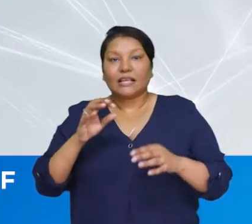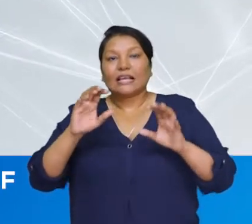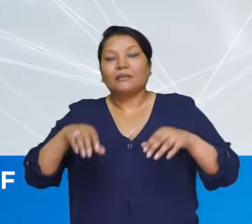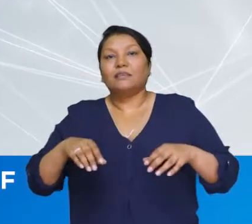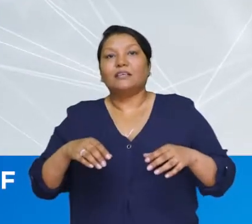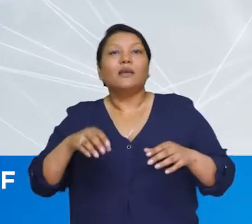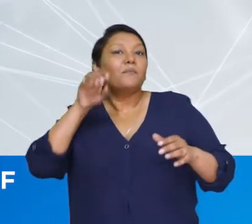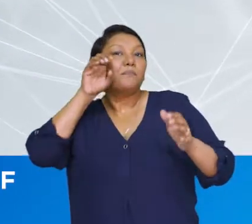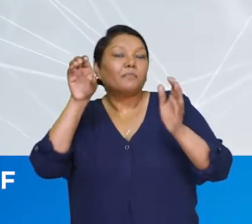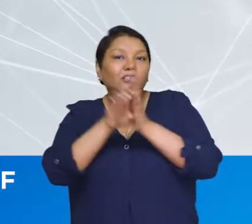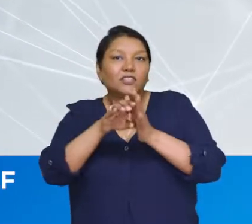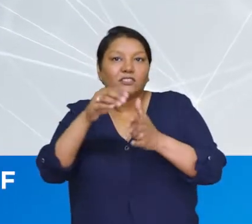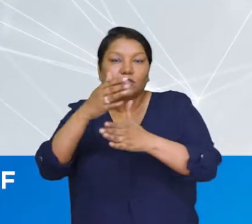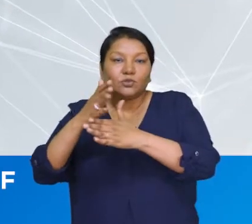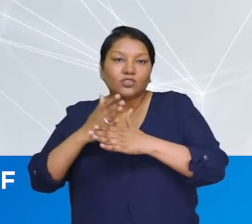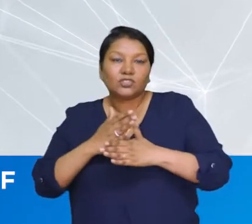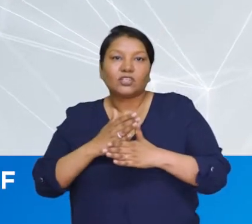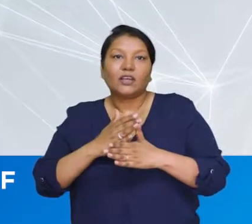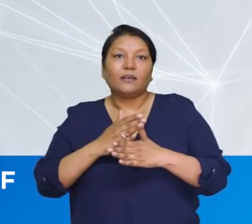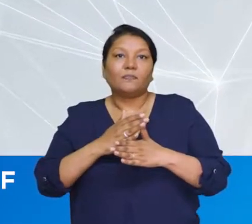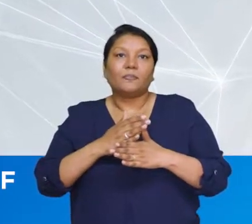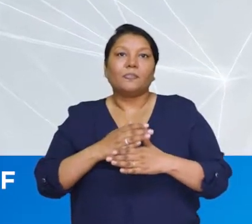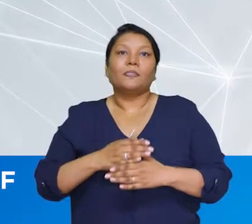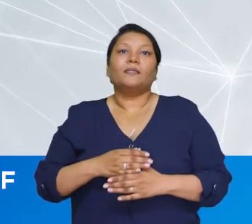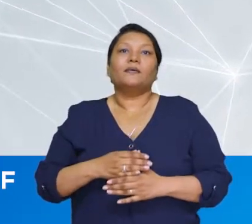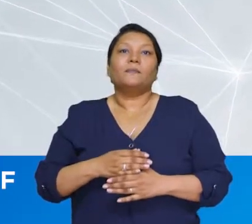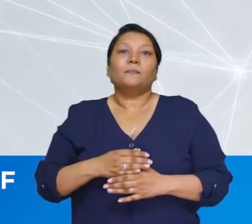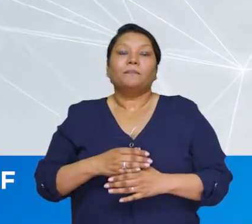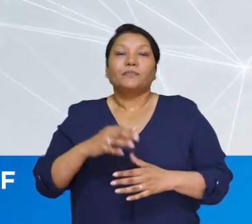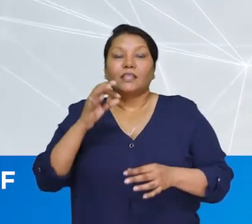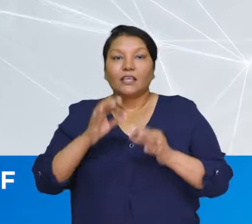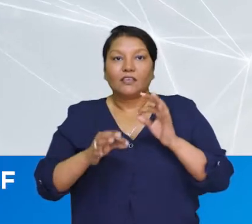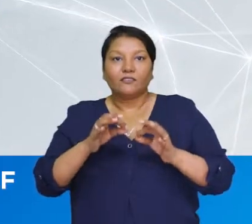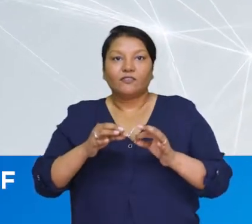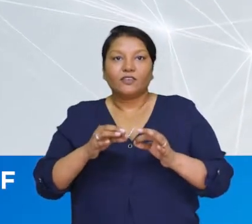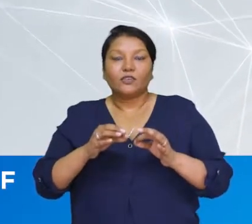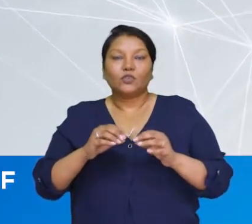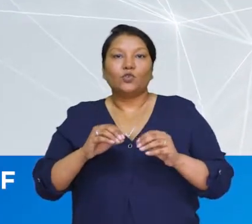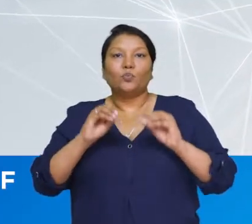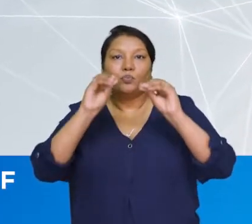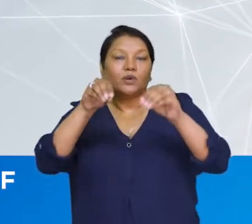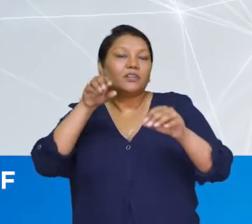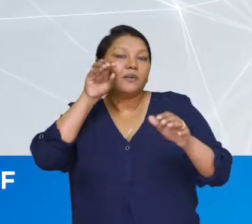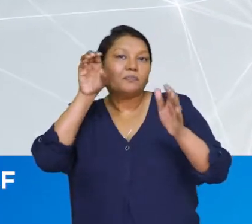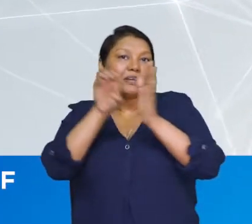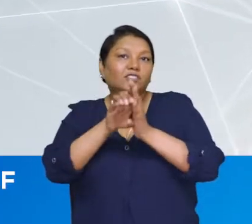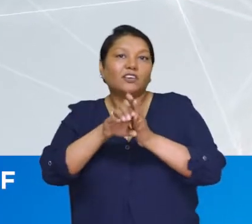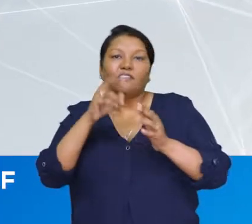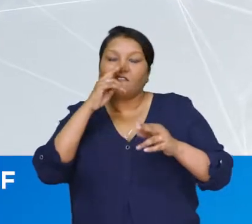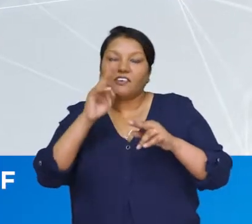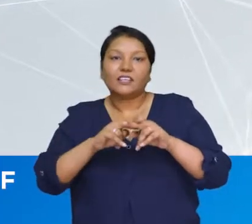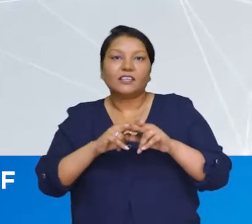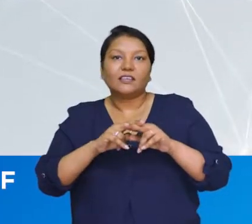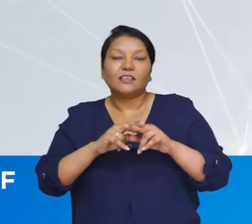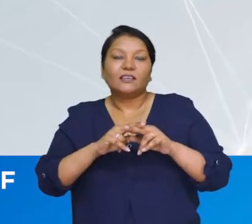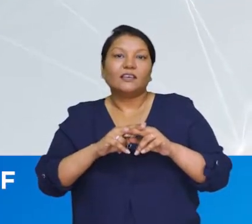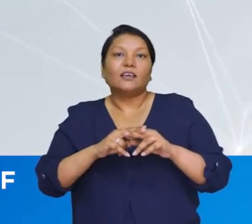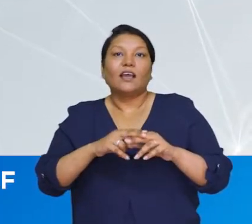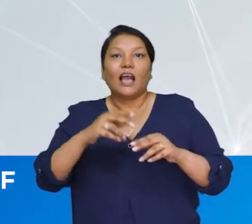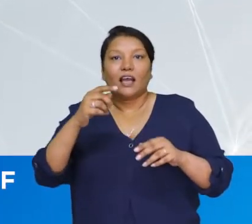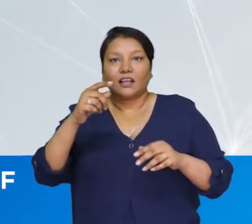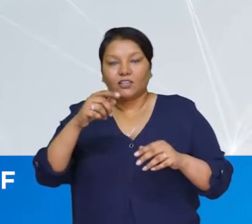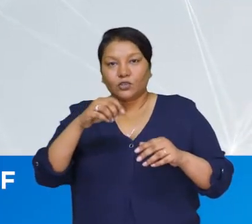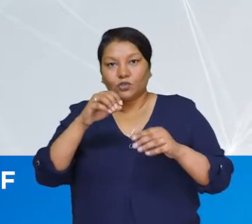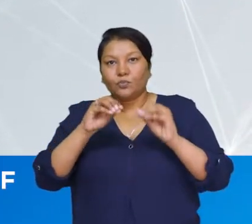limited to text, but can also be images, which is sometimes referred to as memes. These images can be very funny to you,